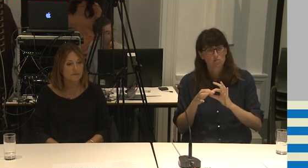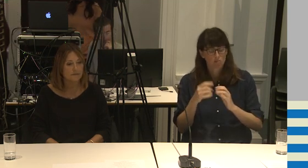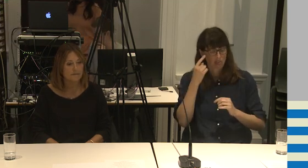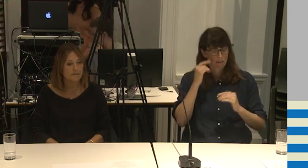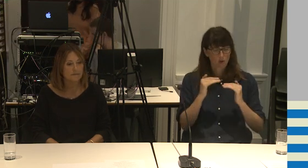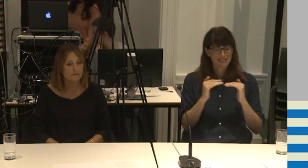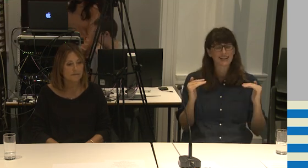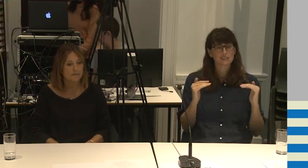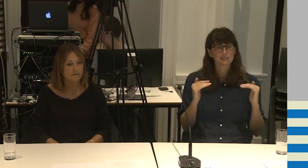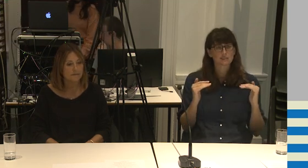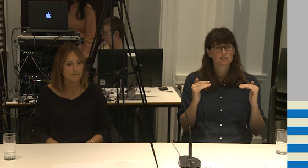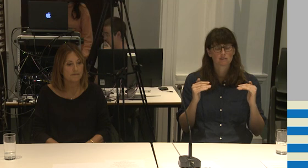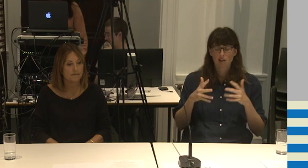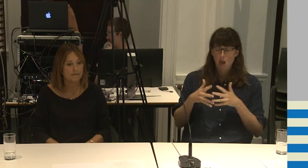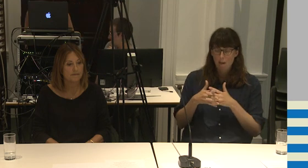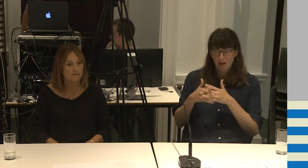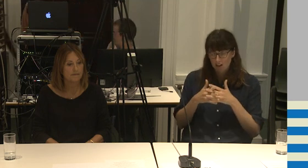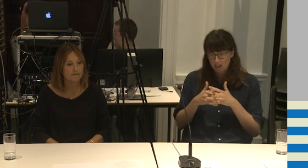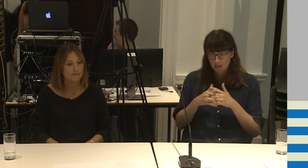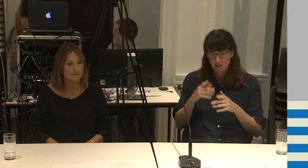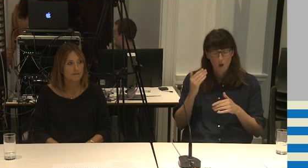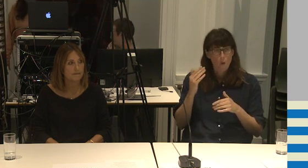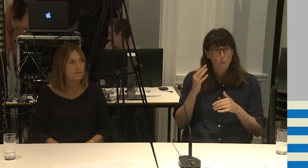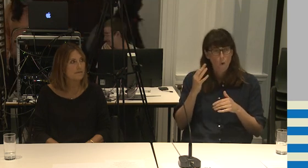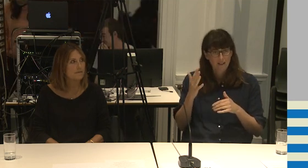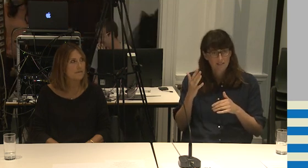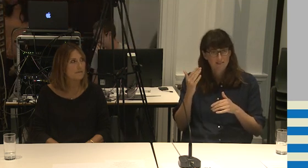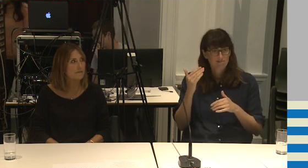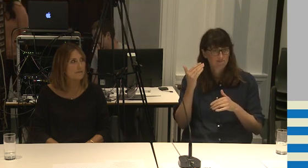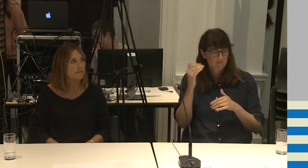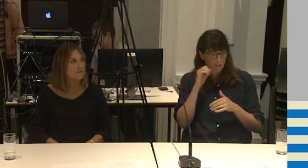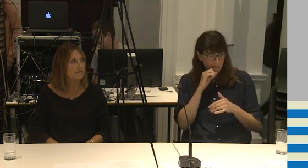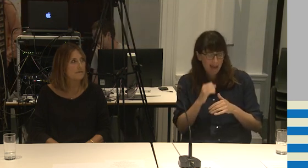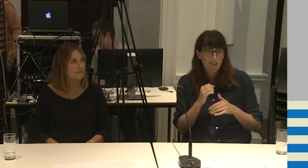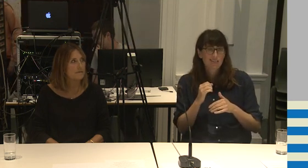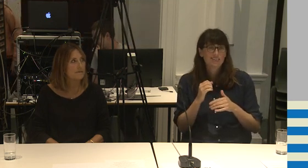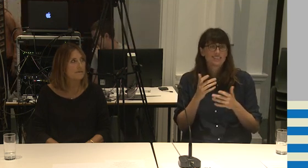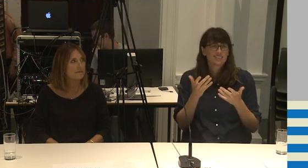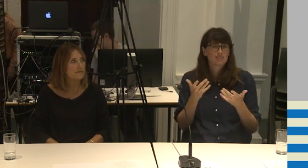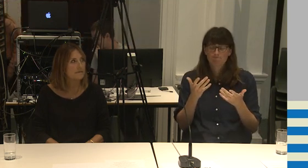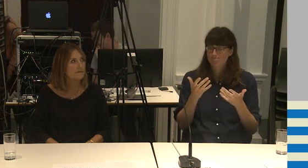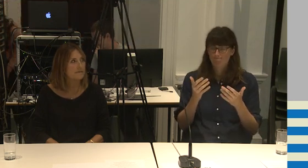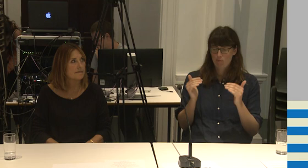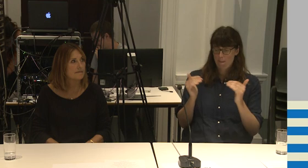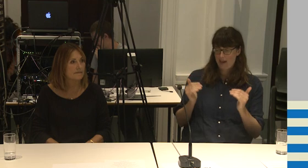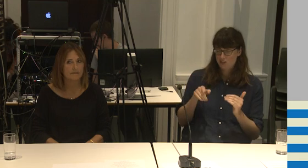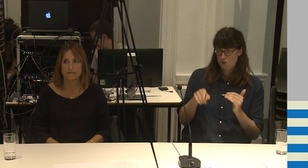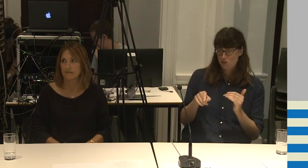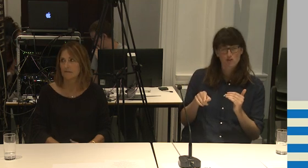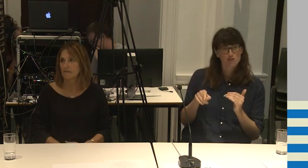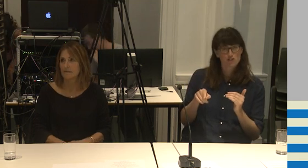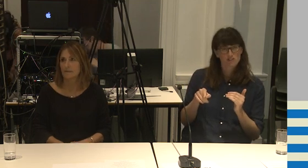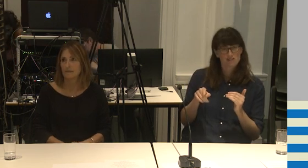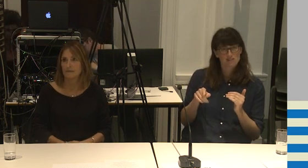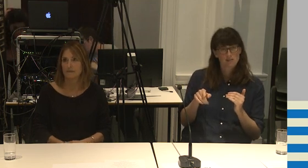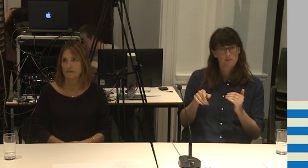around primarily American white male militarized bodies that a majority of us in this room do not conform to.